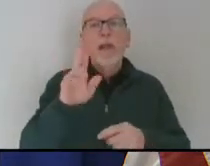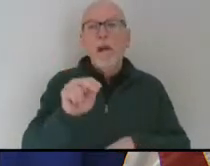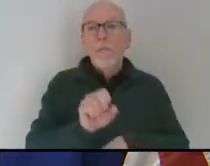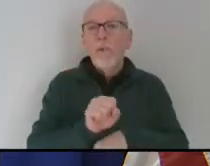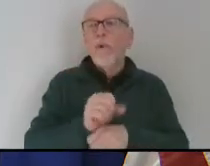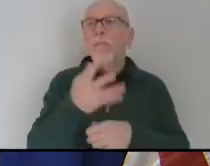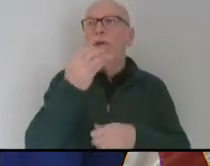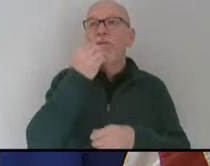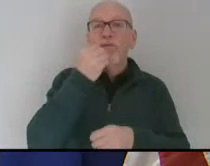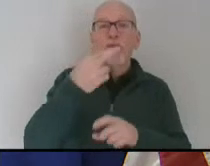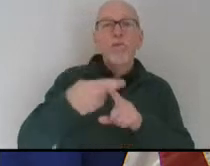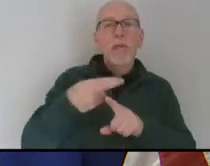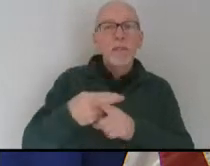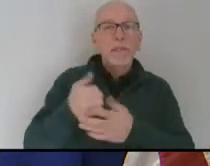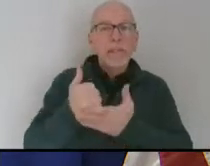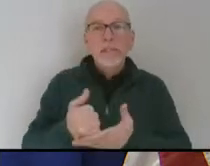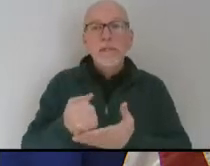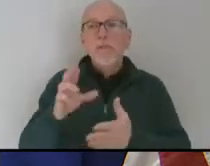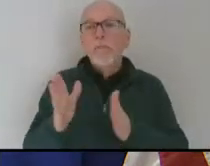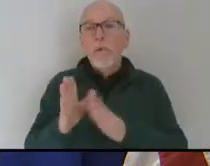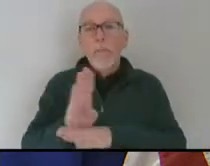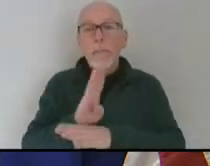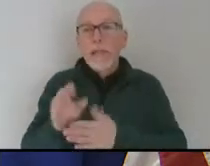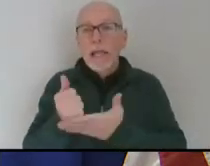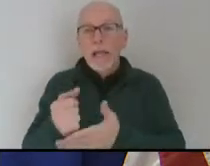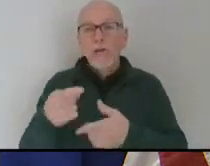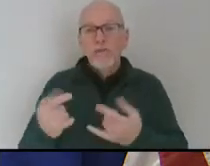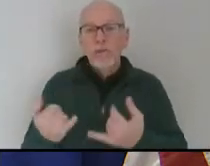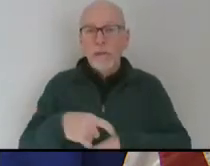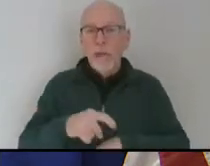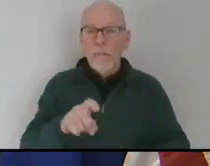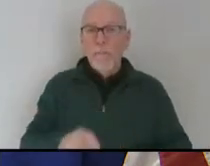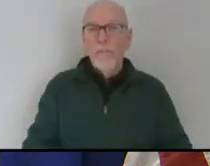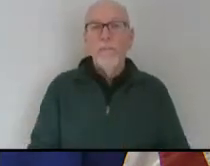food and rental assistance, or even small business aid during this time?